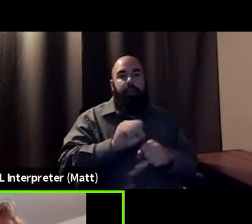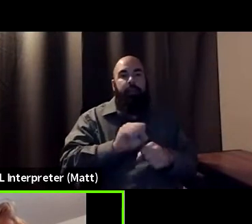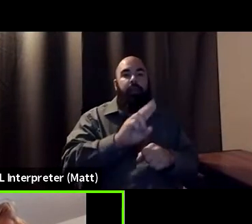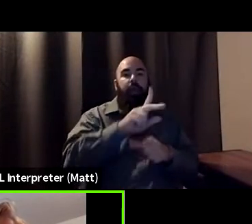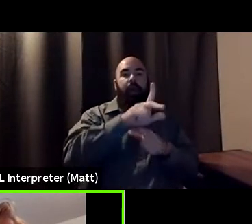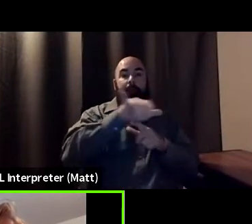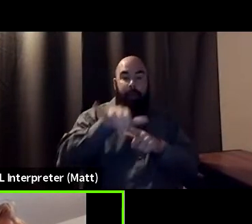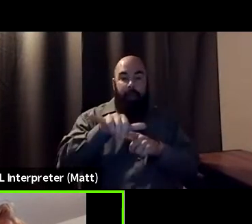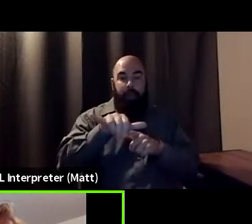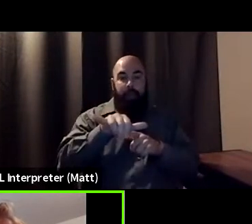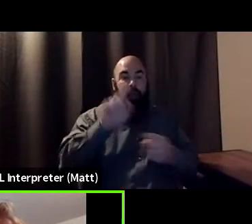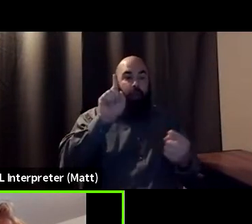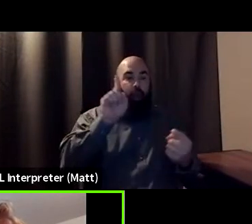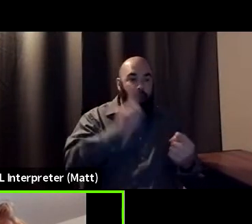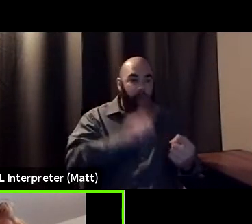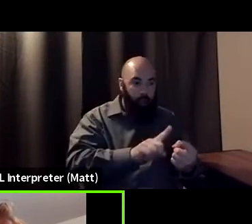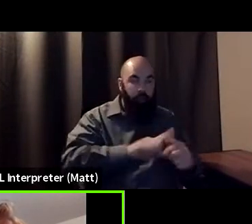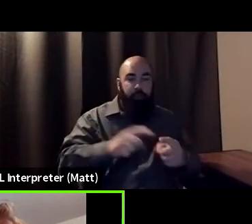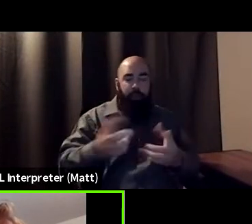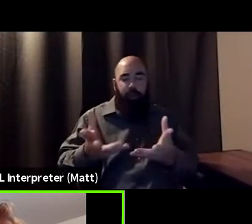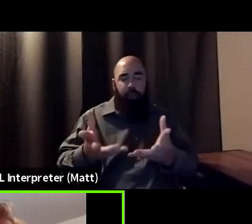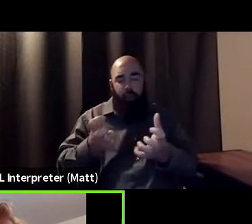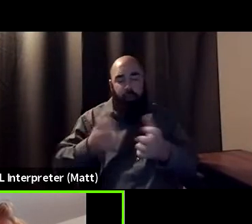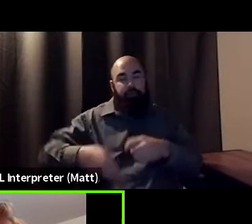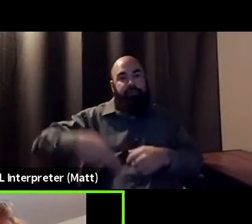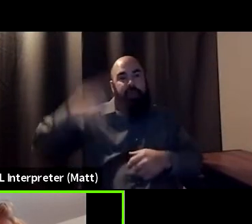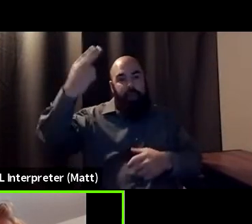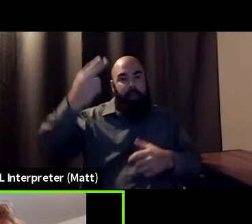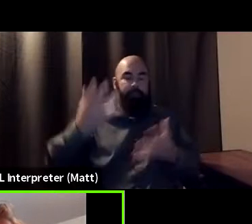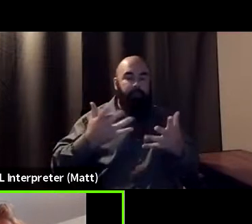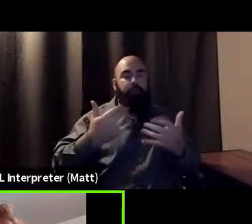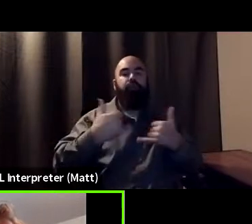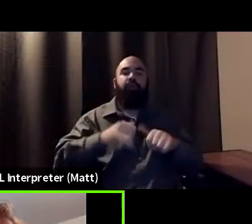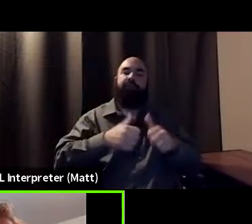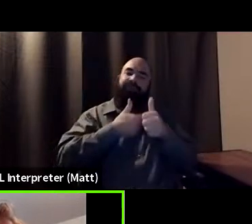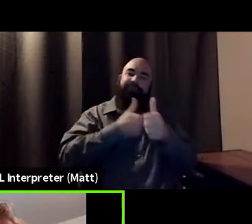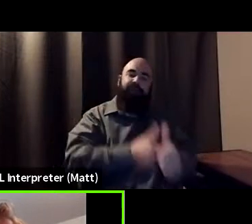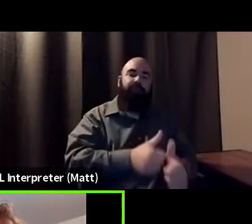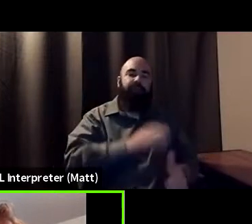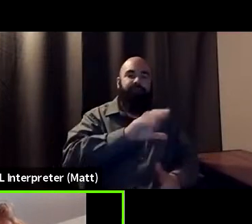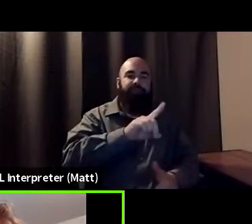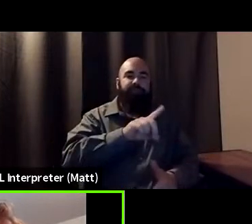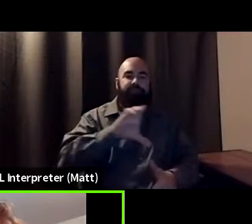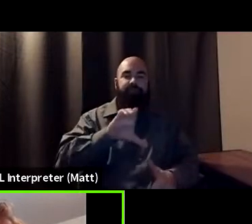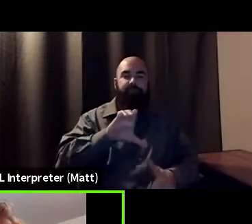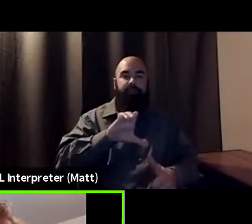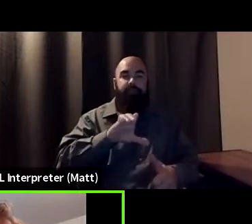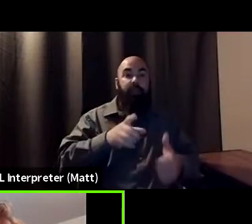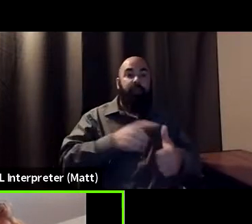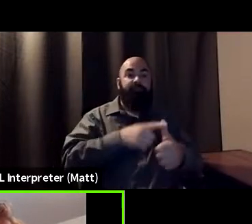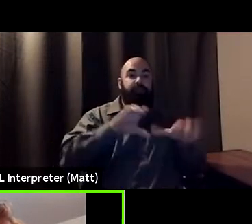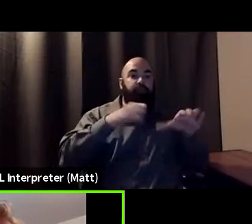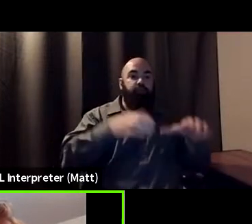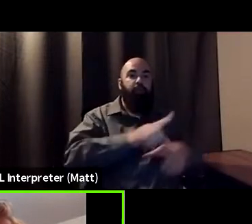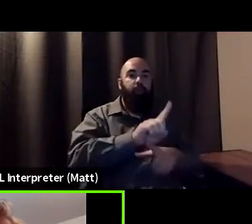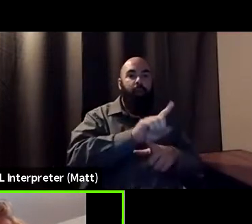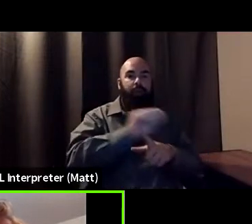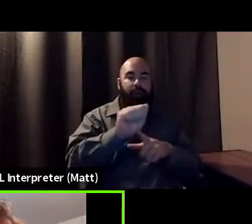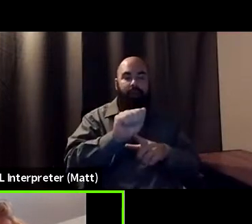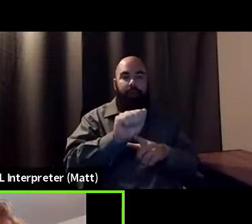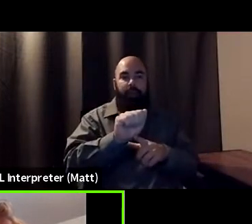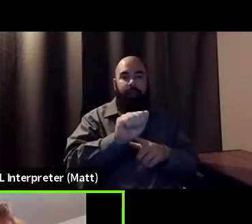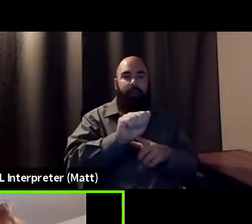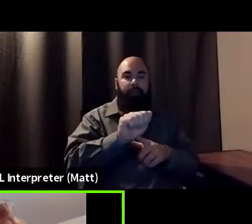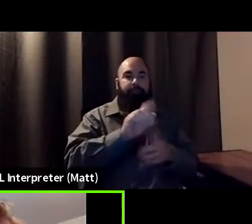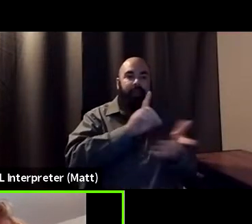prioritize according to, the CDC and the VDH guidance. Our 1A was our healthcare workers and our nursing